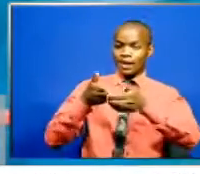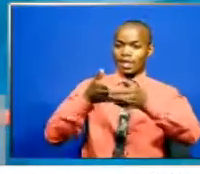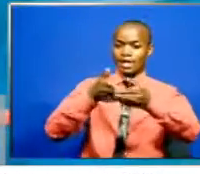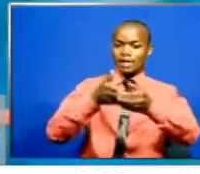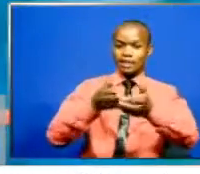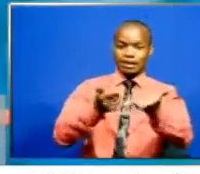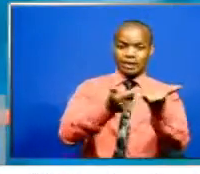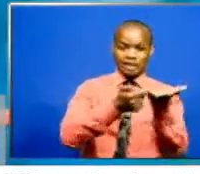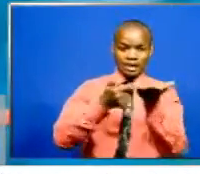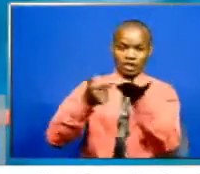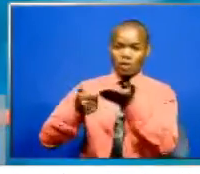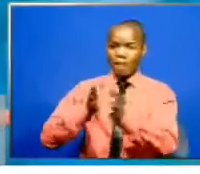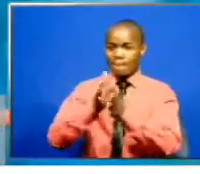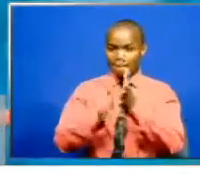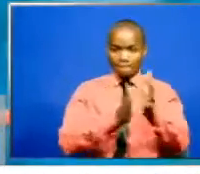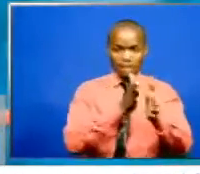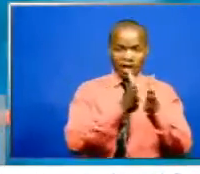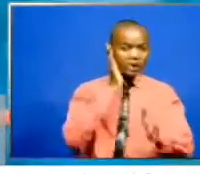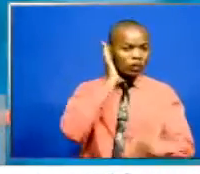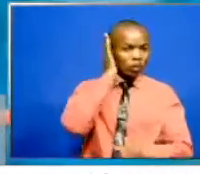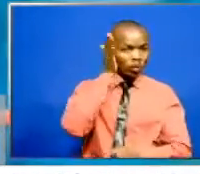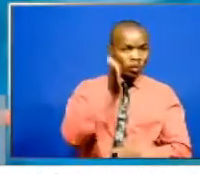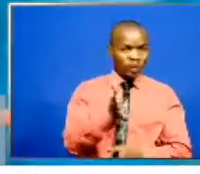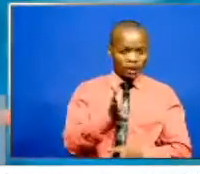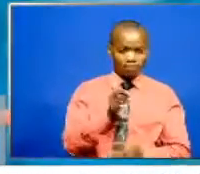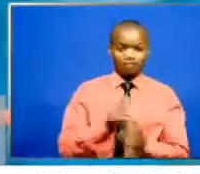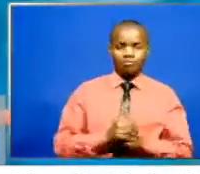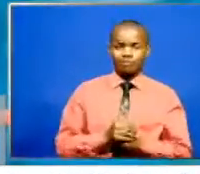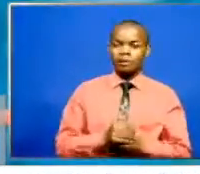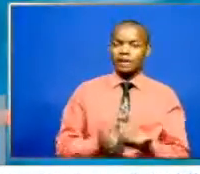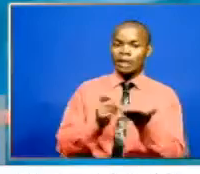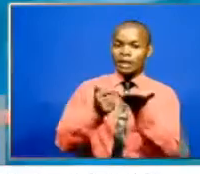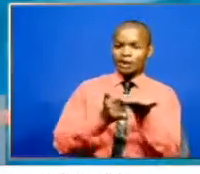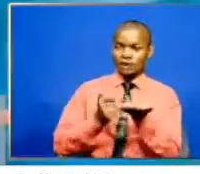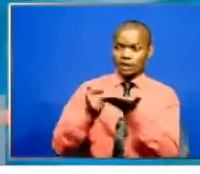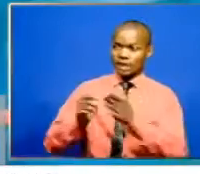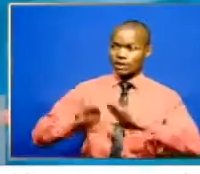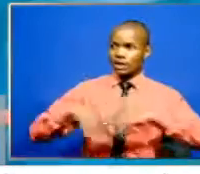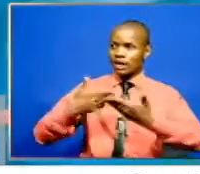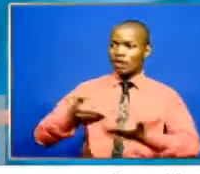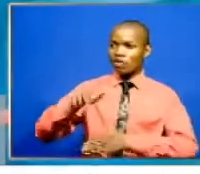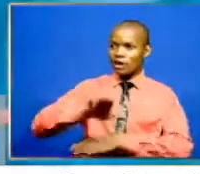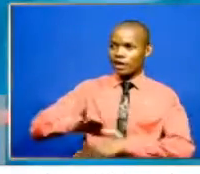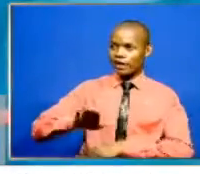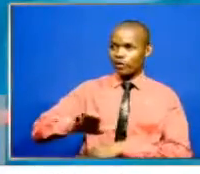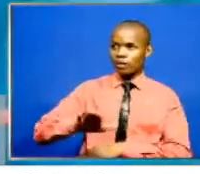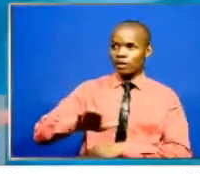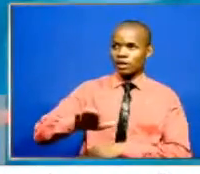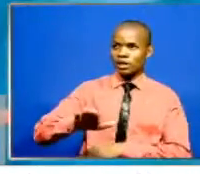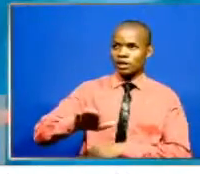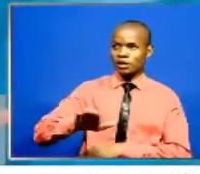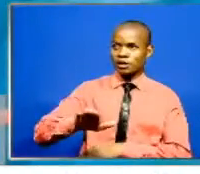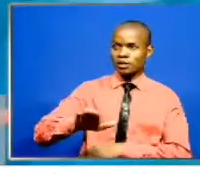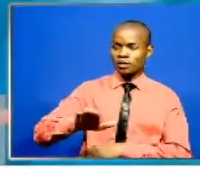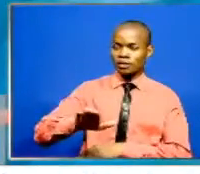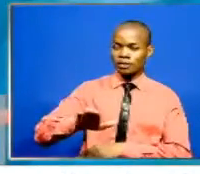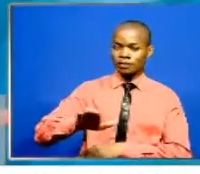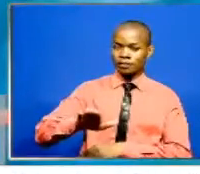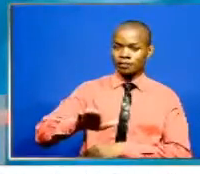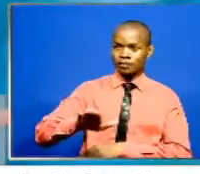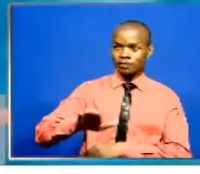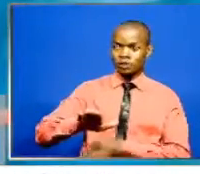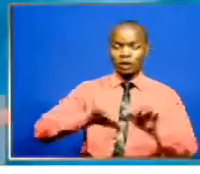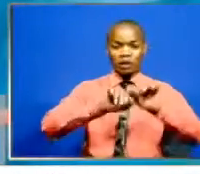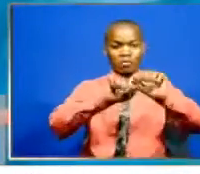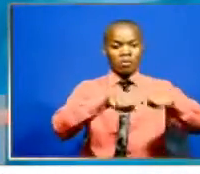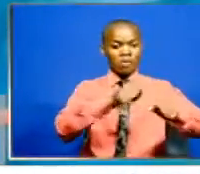be organized really to discuss how the environment will play a role to